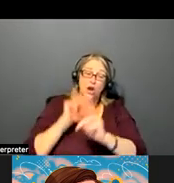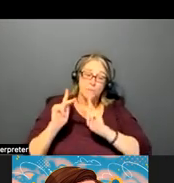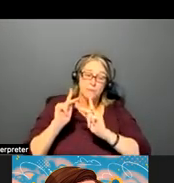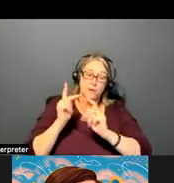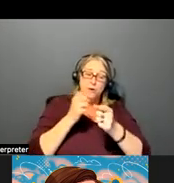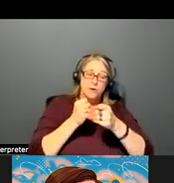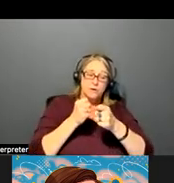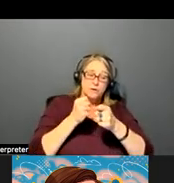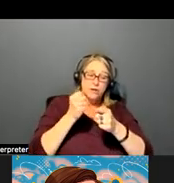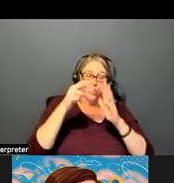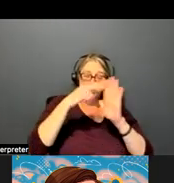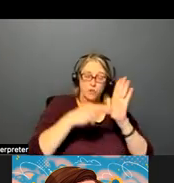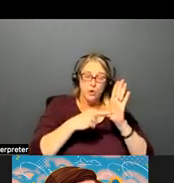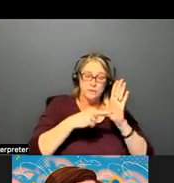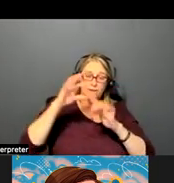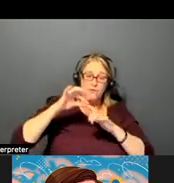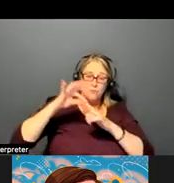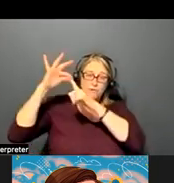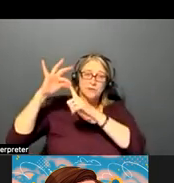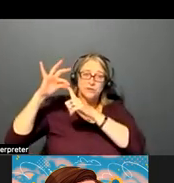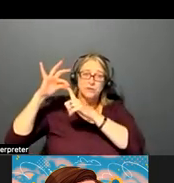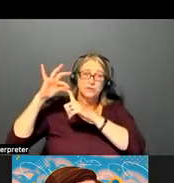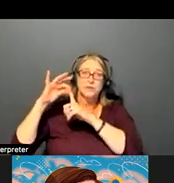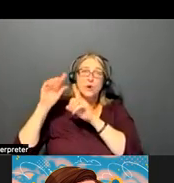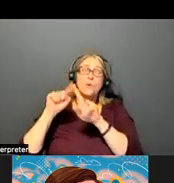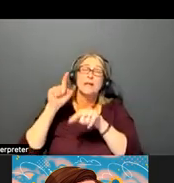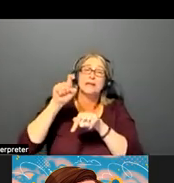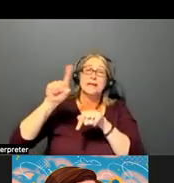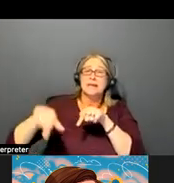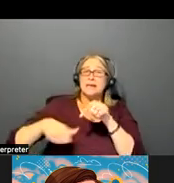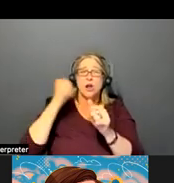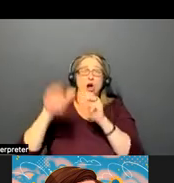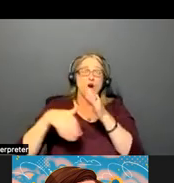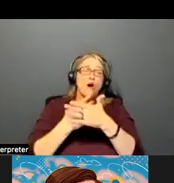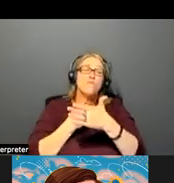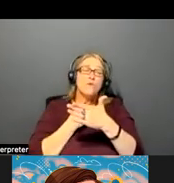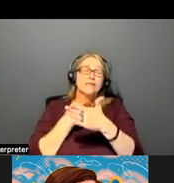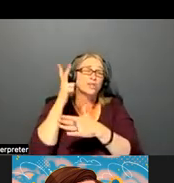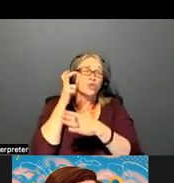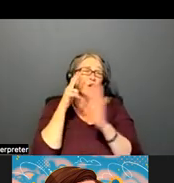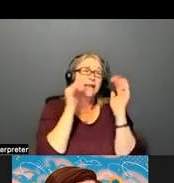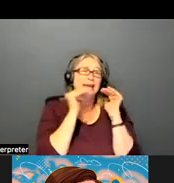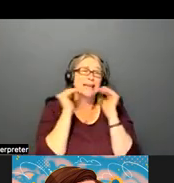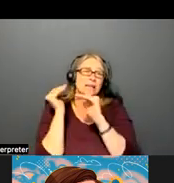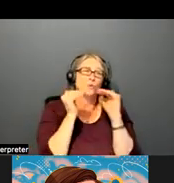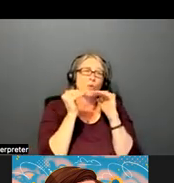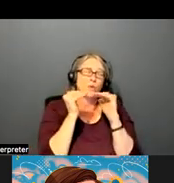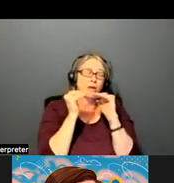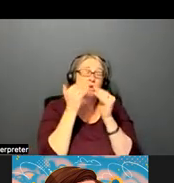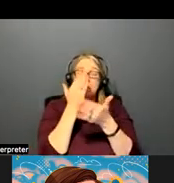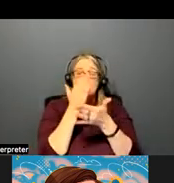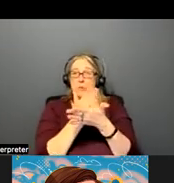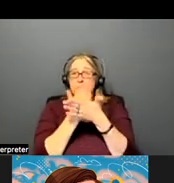privilege. And we have to allow queer voices to be heard in an equal way. Part of that conversation comes with